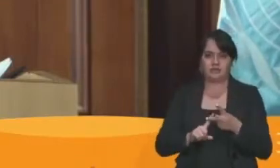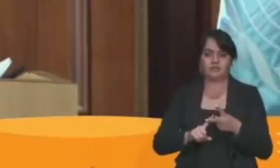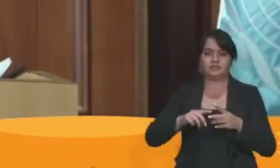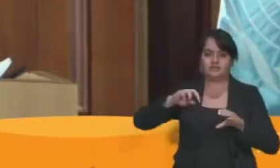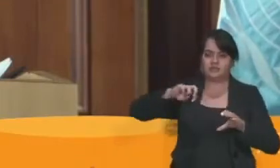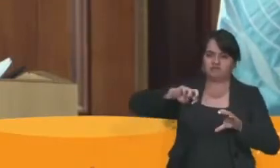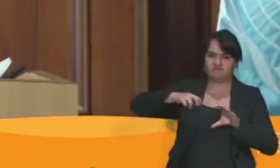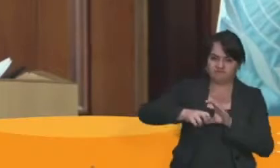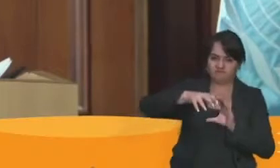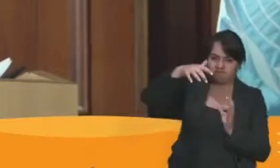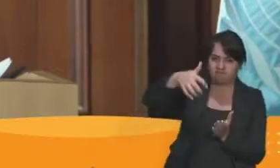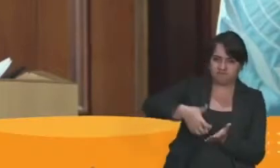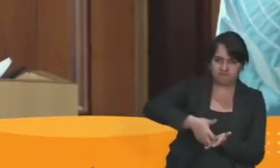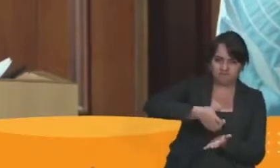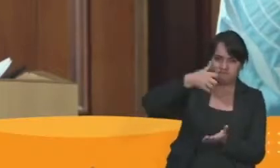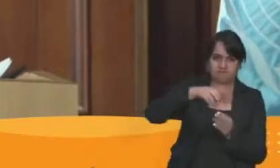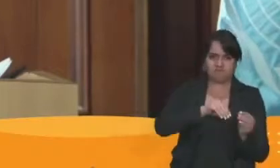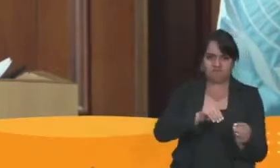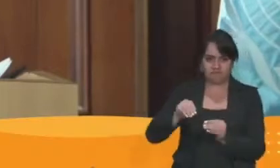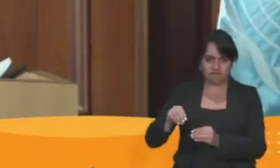machinery and of